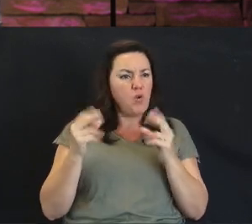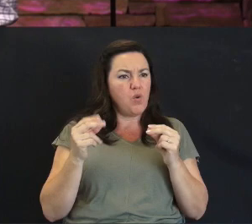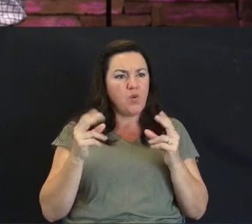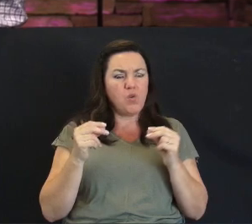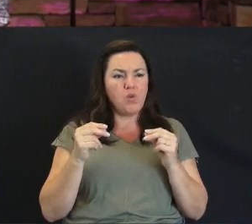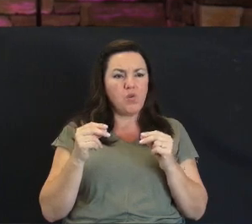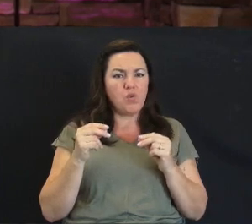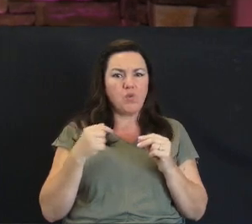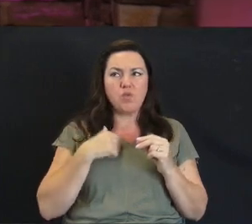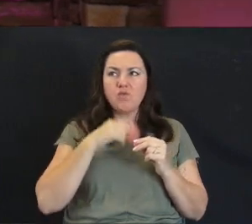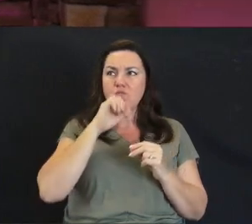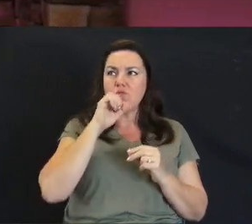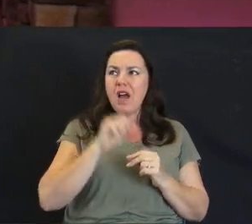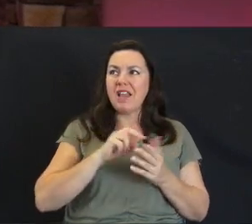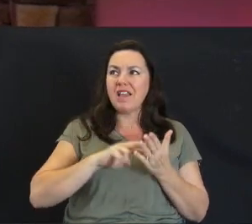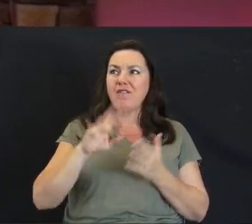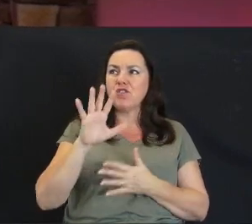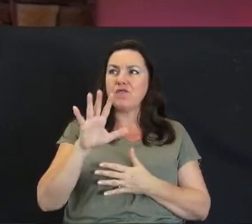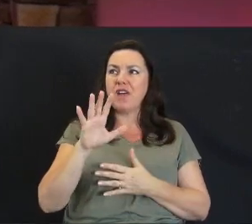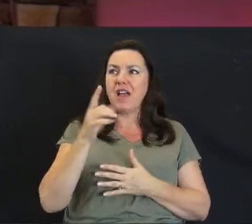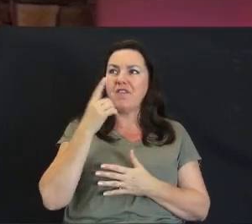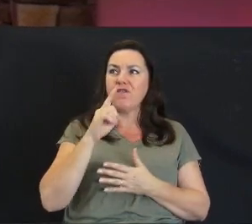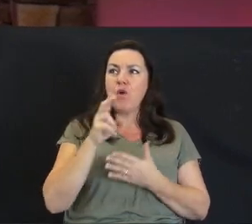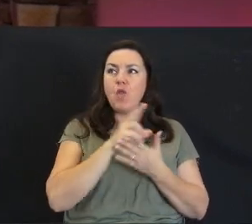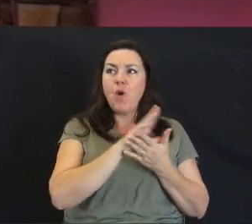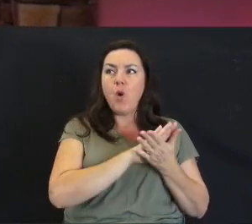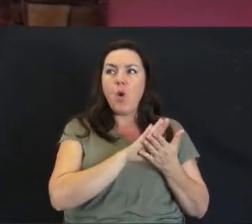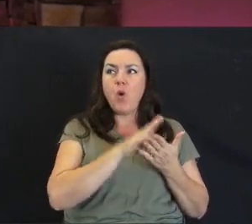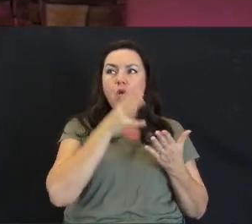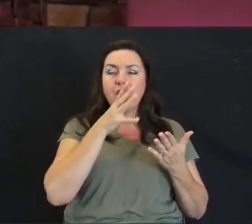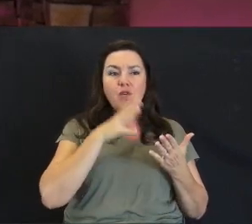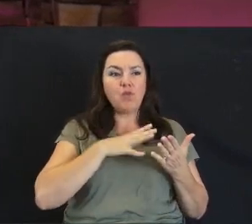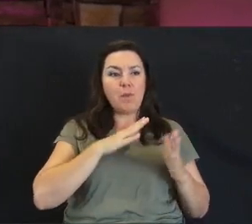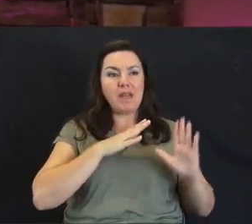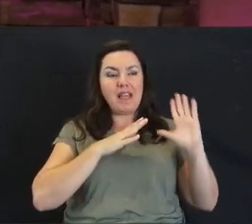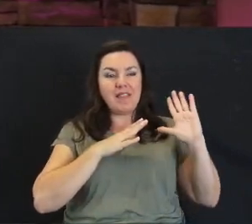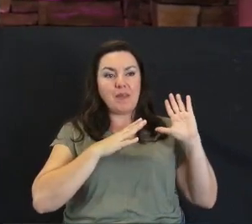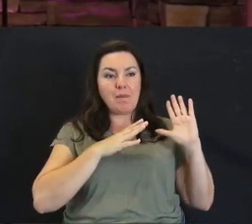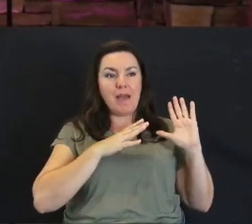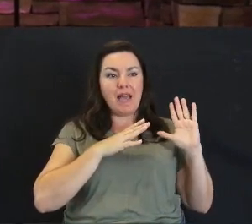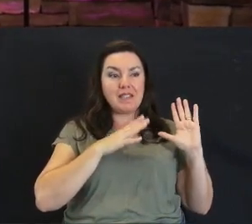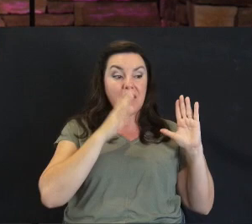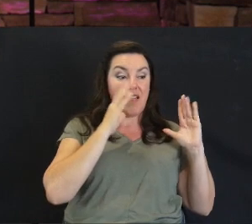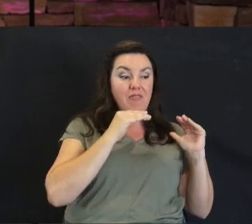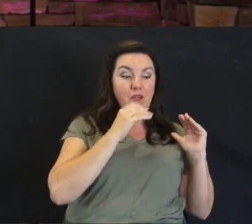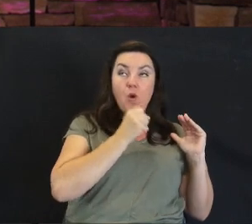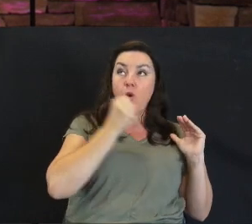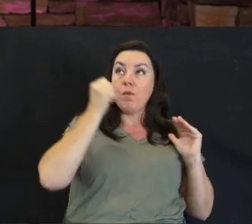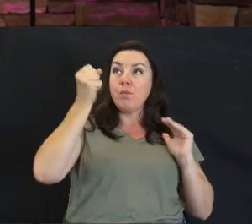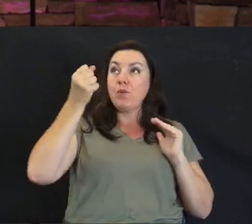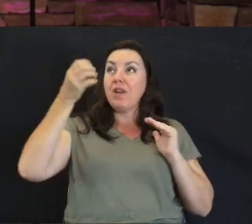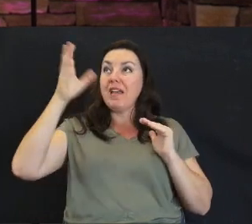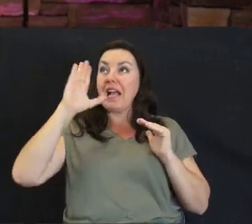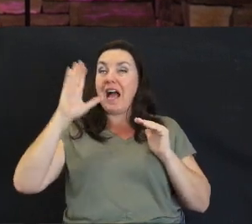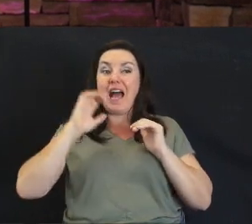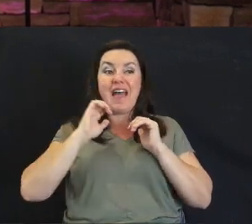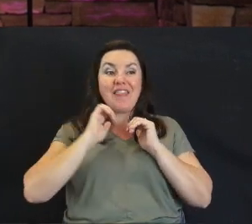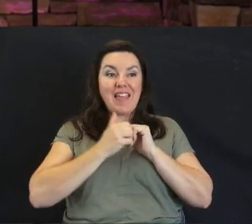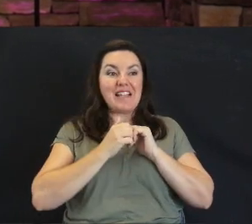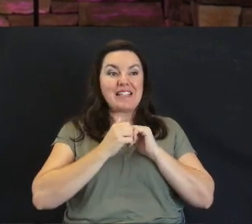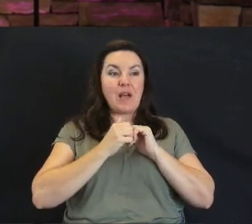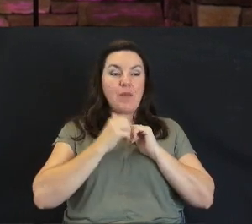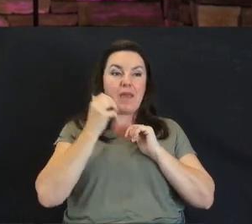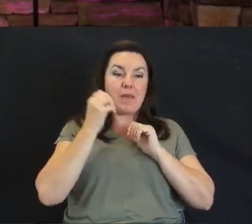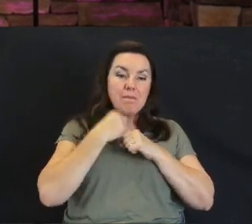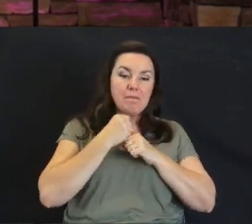Look at I love verse 5 For this is the way The holy women of the past Put their hope in God How they used to adorn themselves This is how those women Made